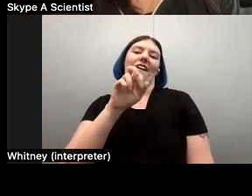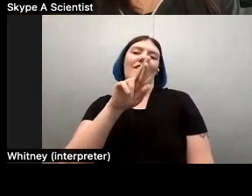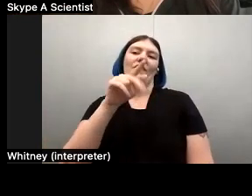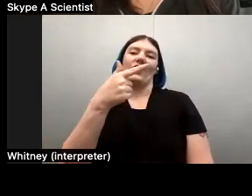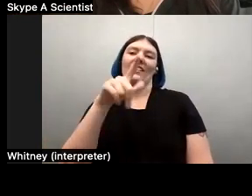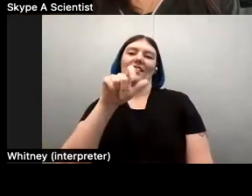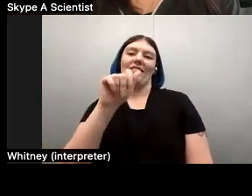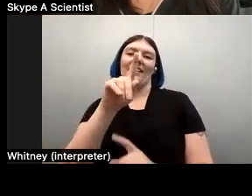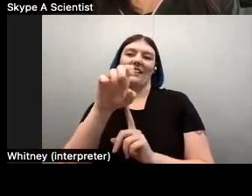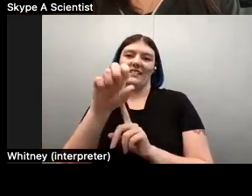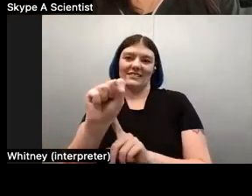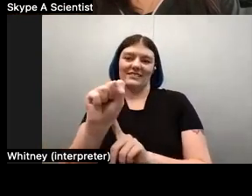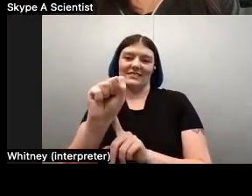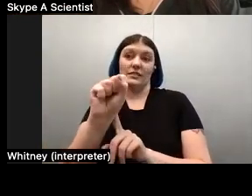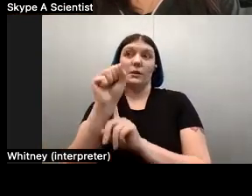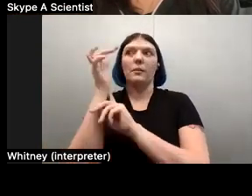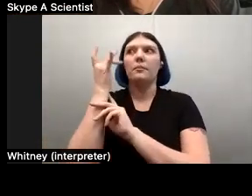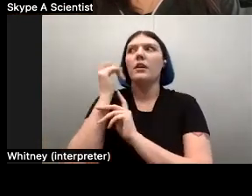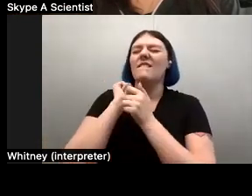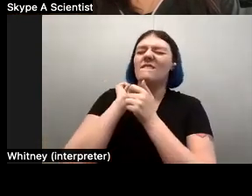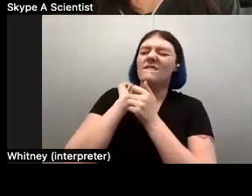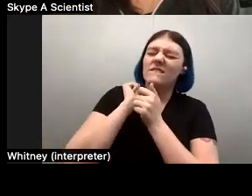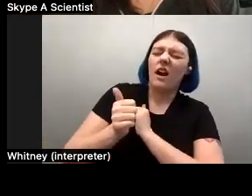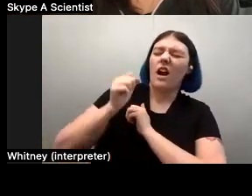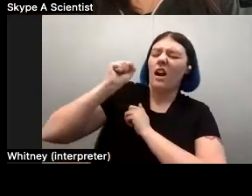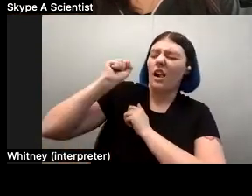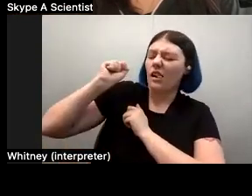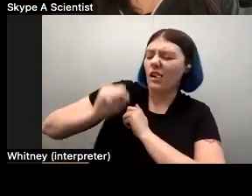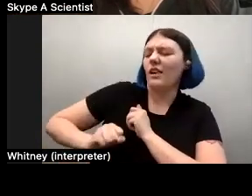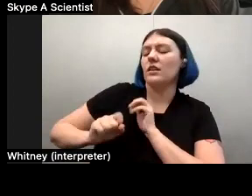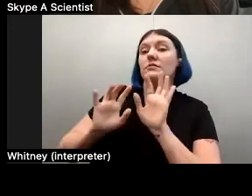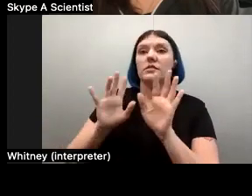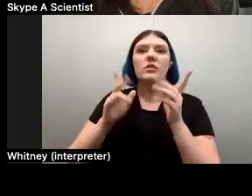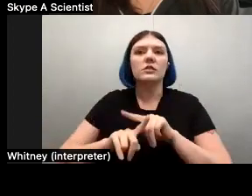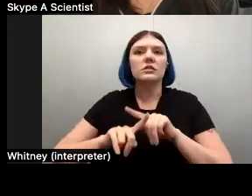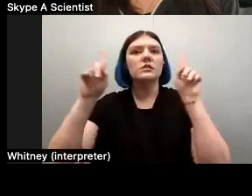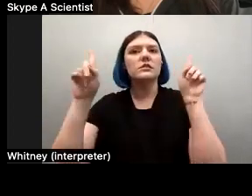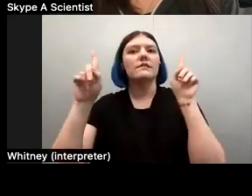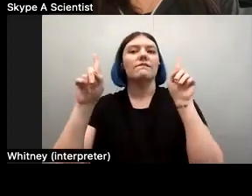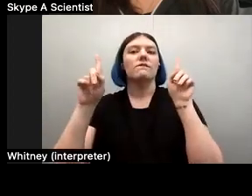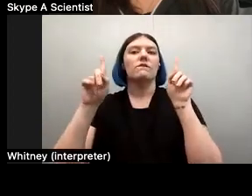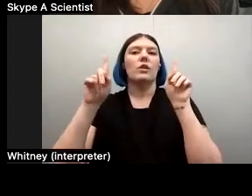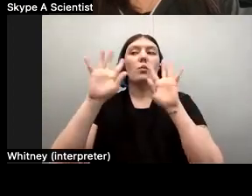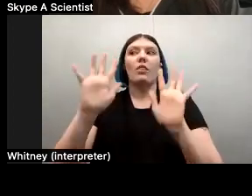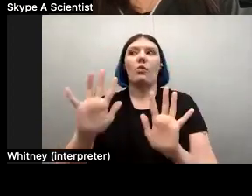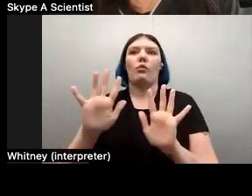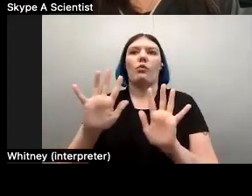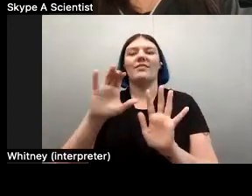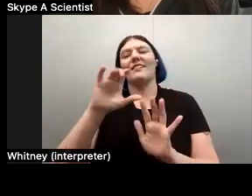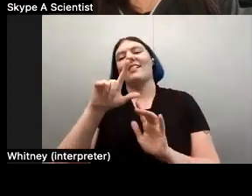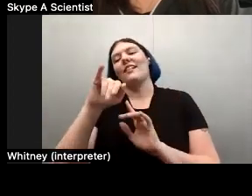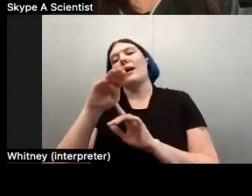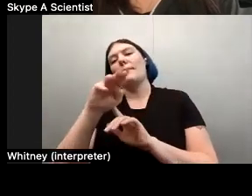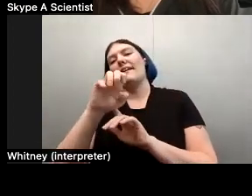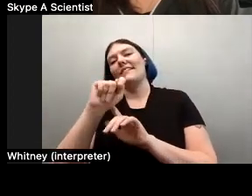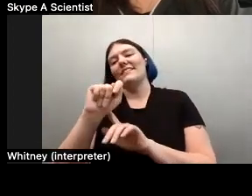And so it's because it's so far south, it has a very different climate than most of the United States. So we're